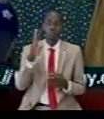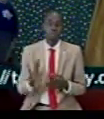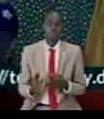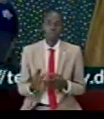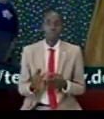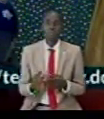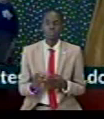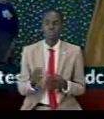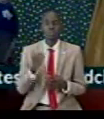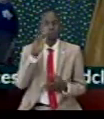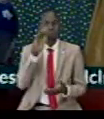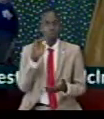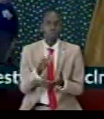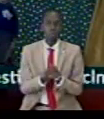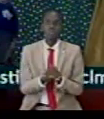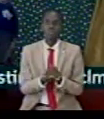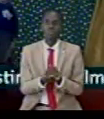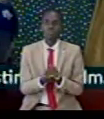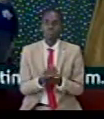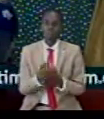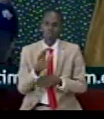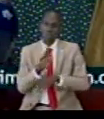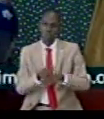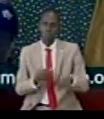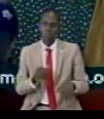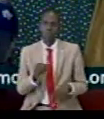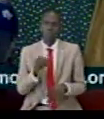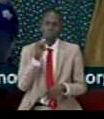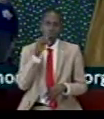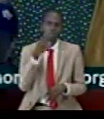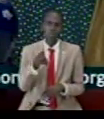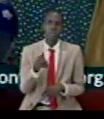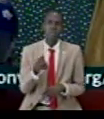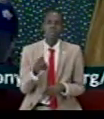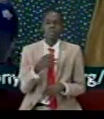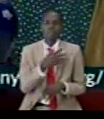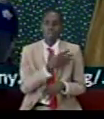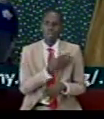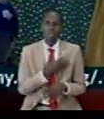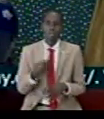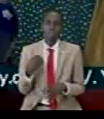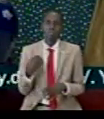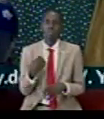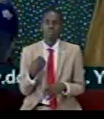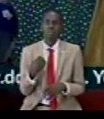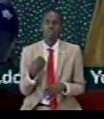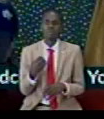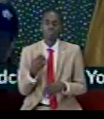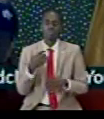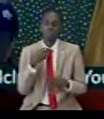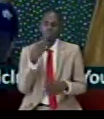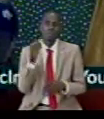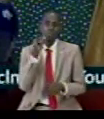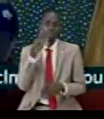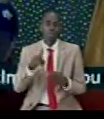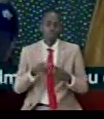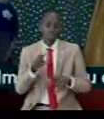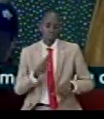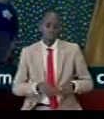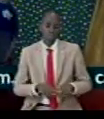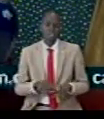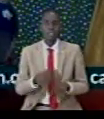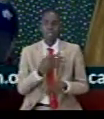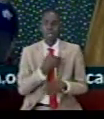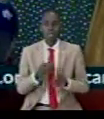just sit for 5 minutes, and I obey him, her, and sit. And the man of God, during